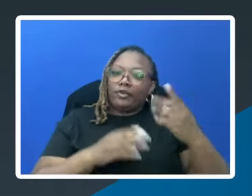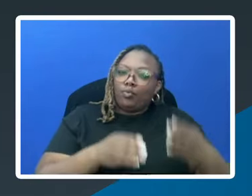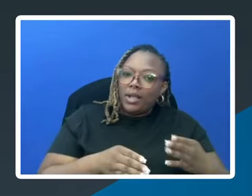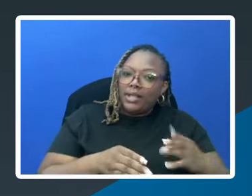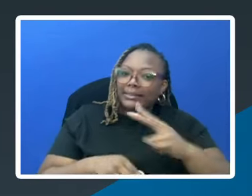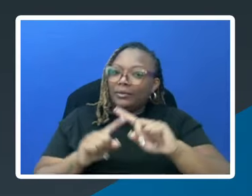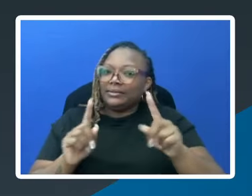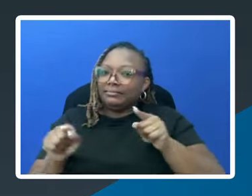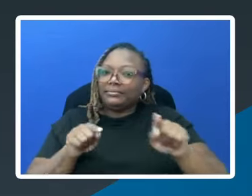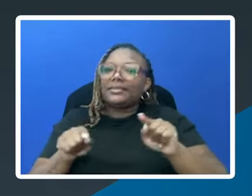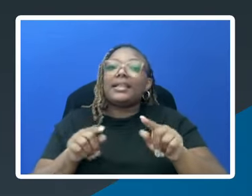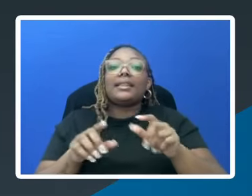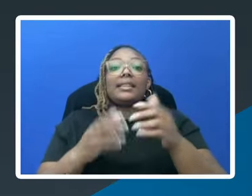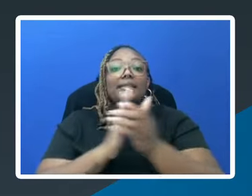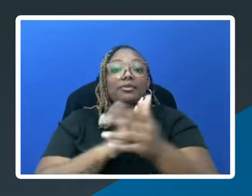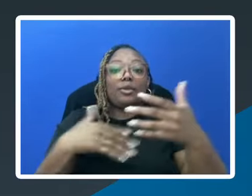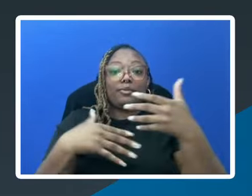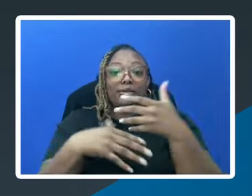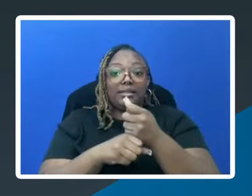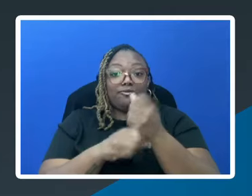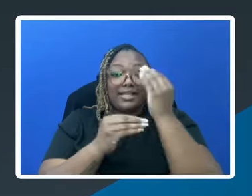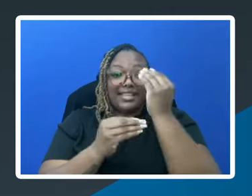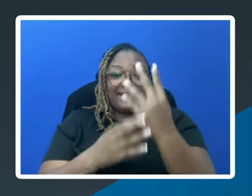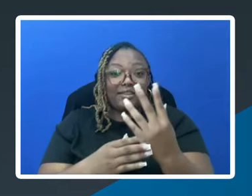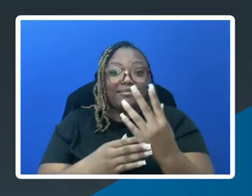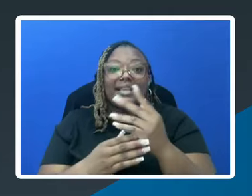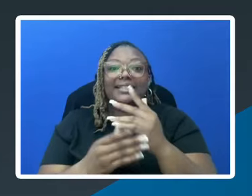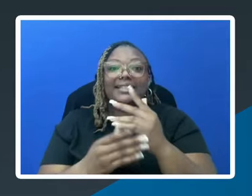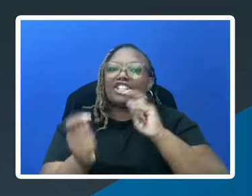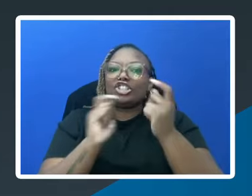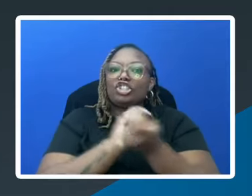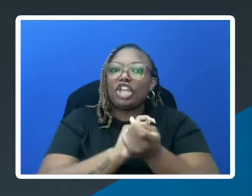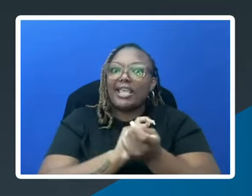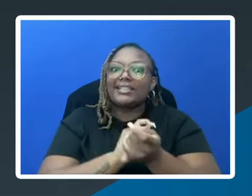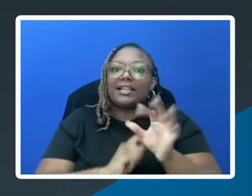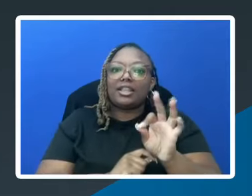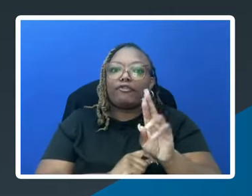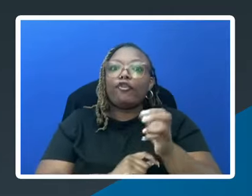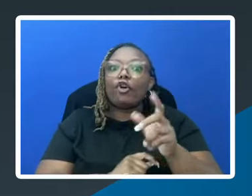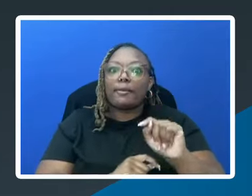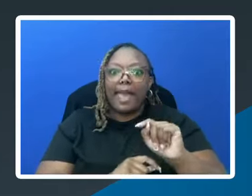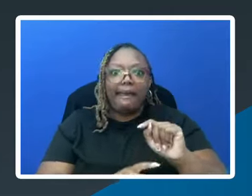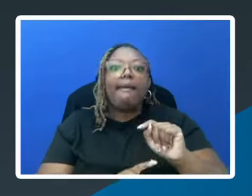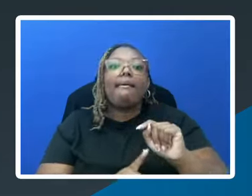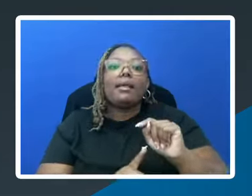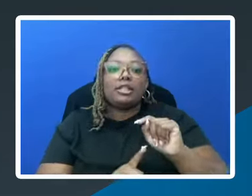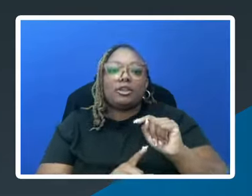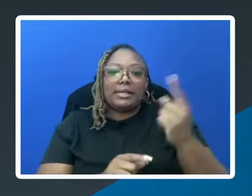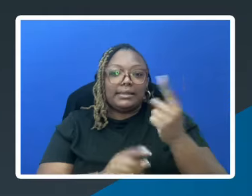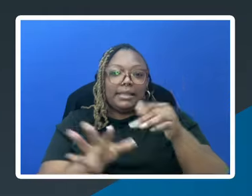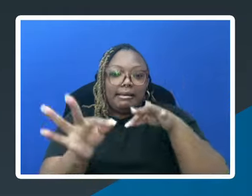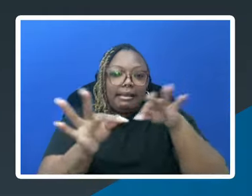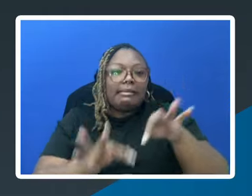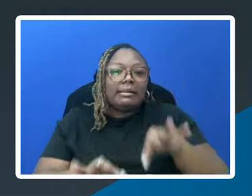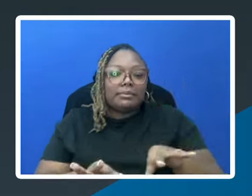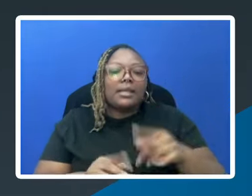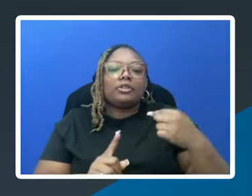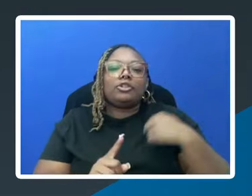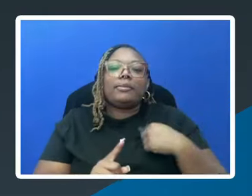in a tangible way, and in this case, actually change the format. So it could be something that is explained to me by somebody who maybe looks like